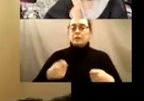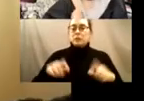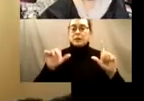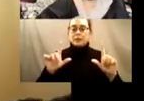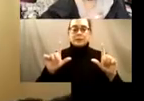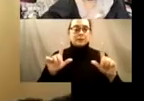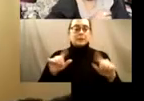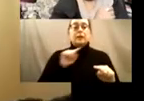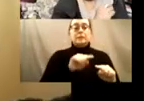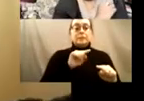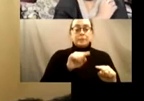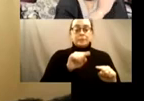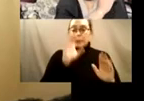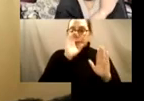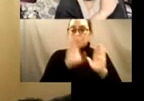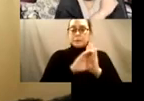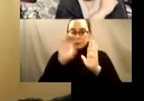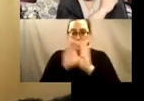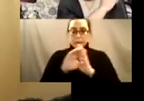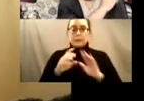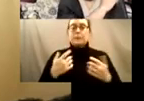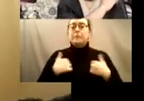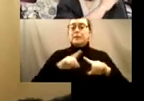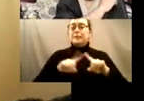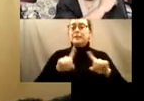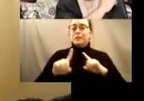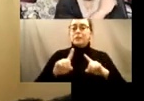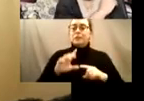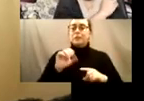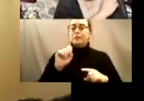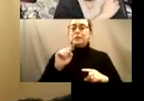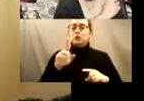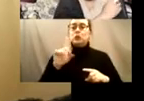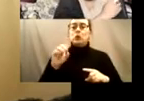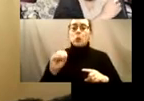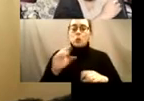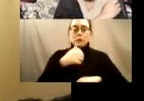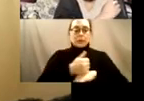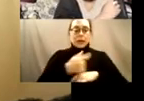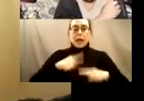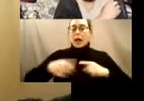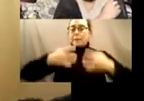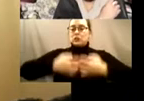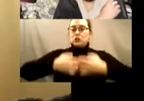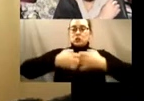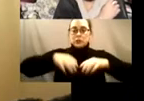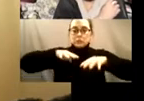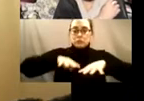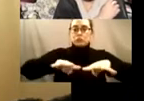So the next couple of pictures are just me in different studio setups. This is me weaving at my old